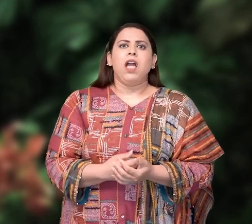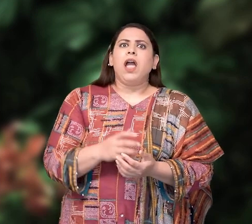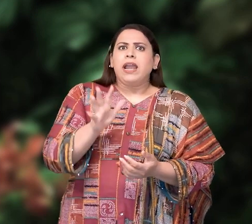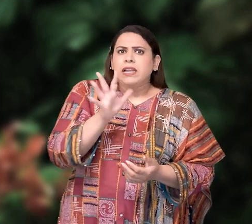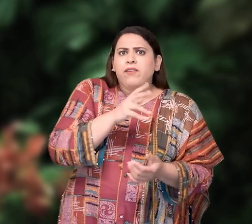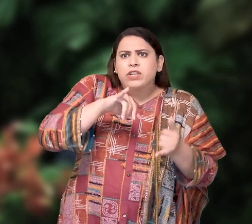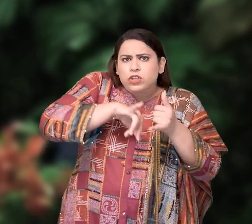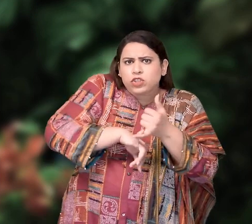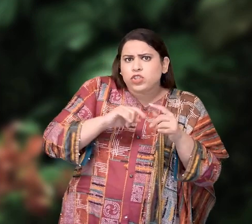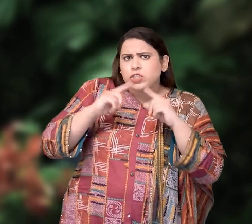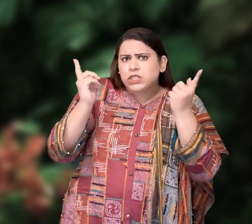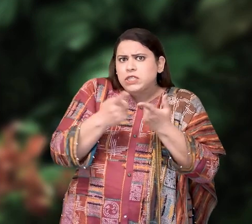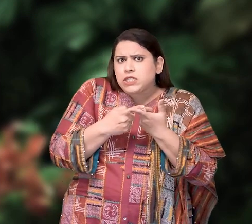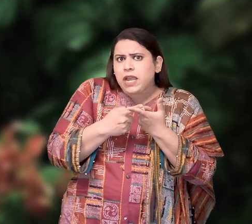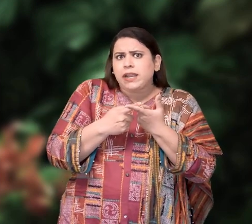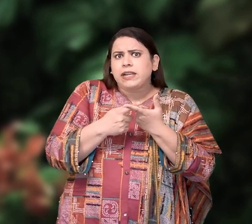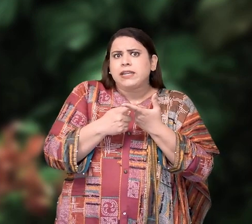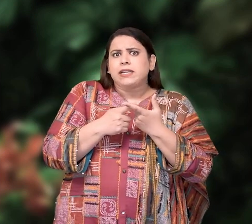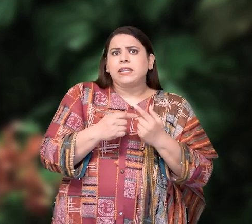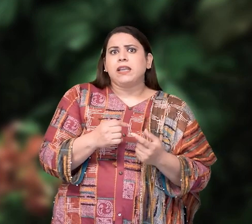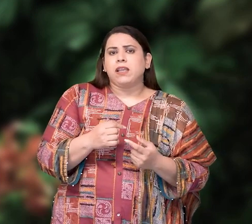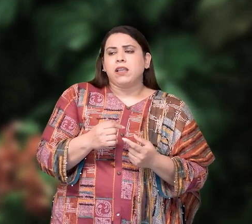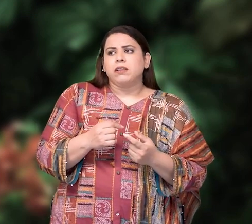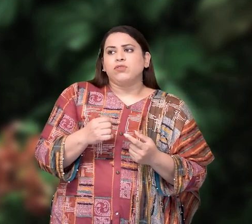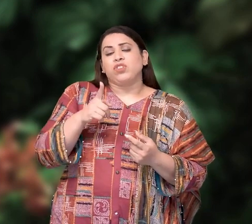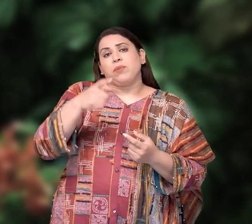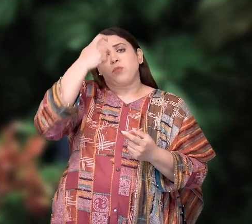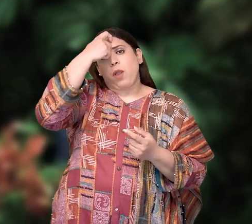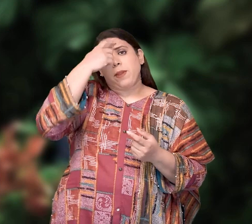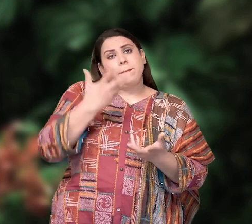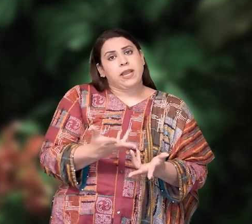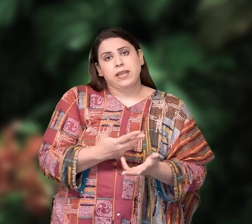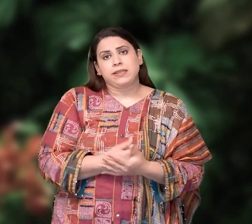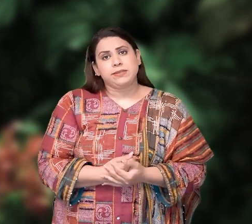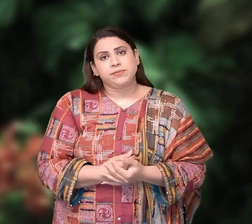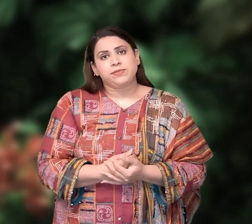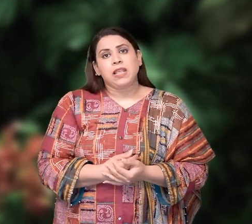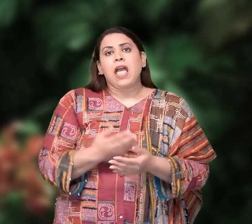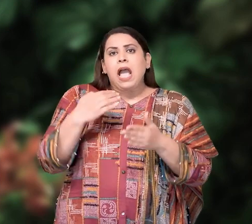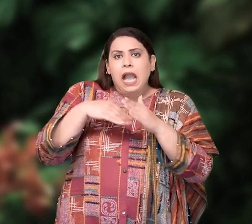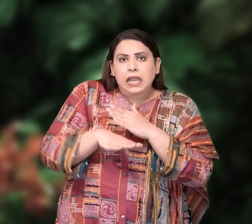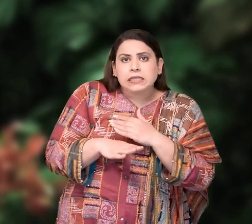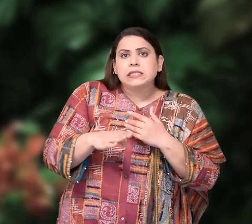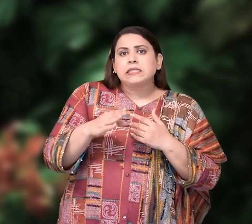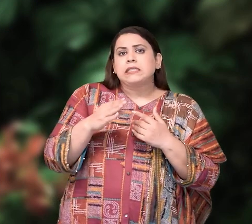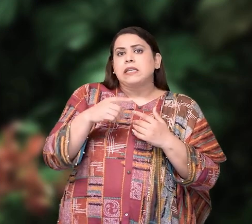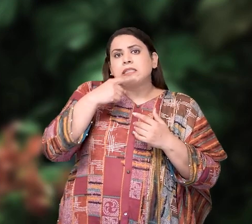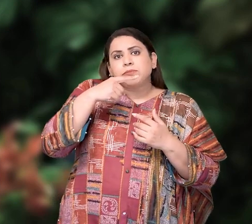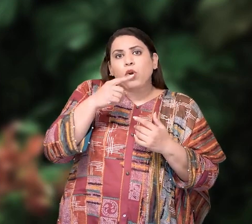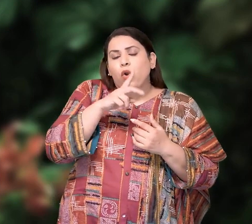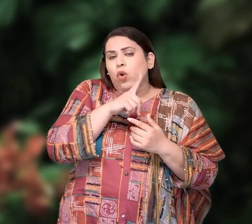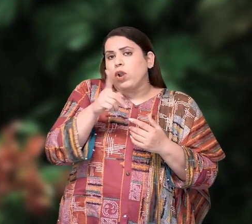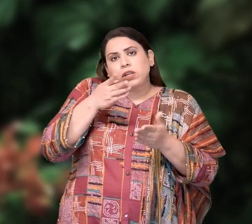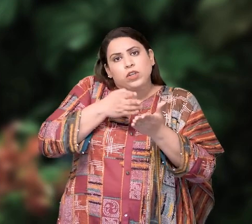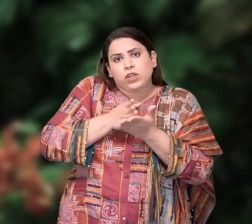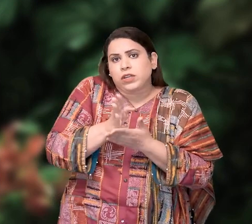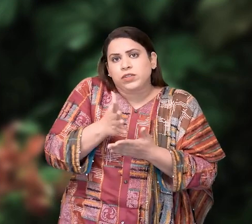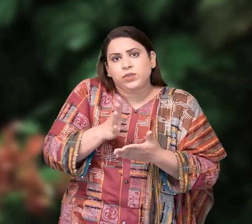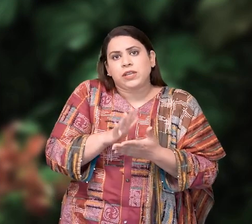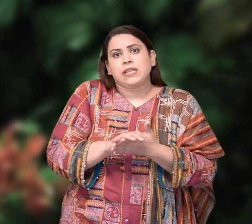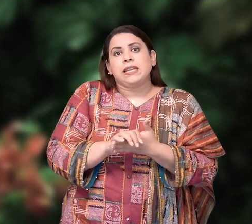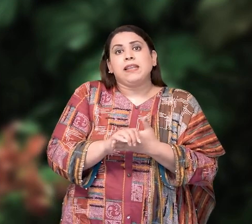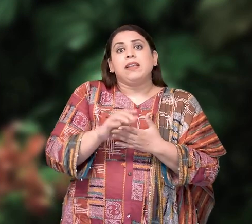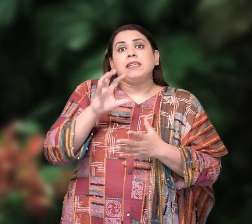our society it is taken as a very big stigma, and unless and until it is spoken about, it will continue to